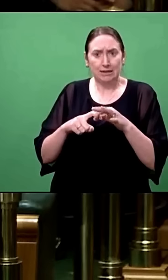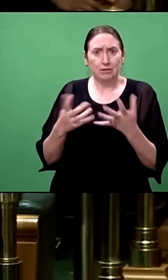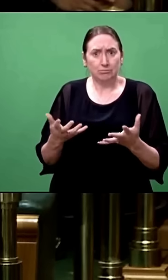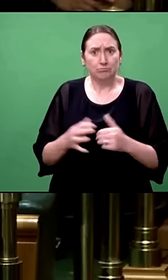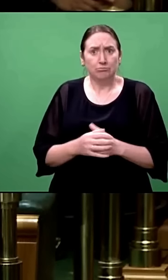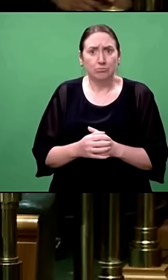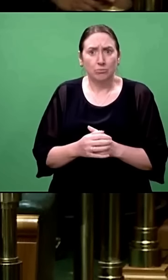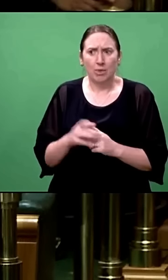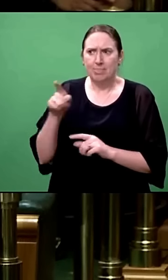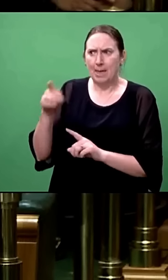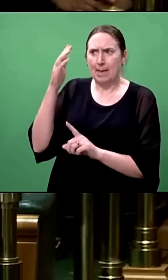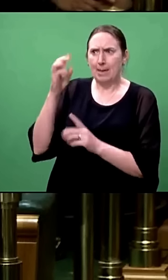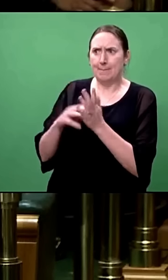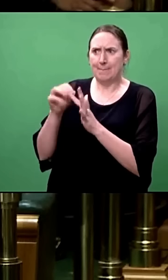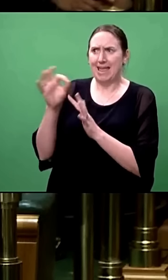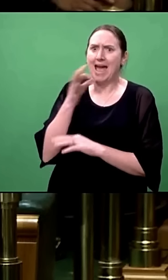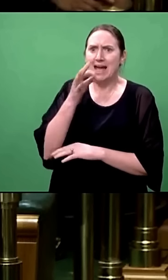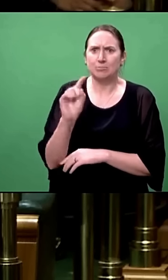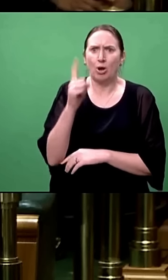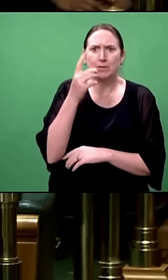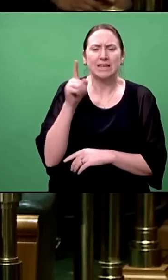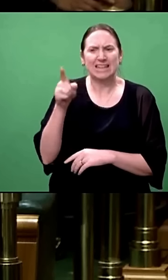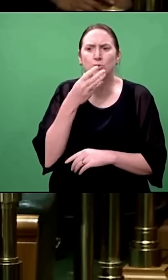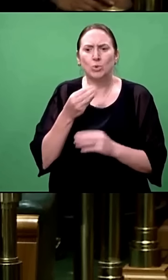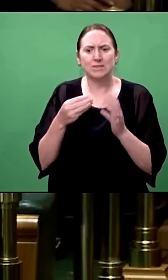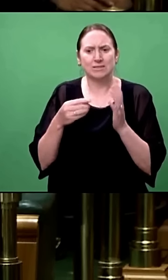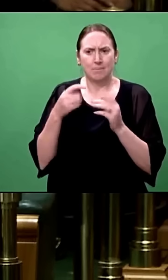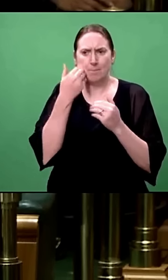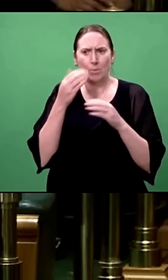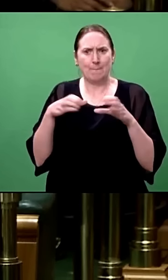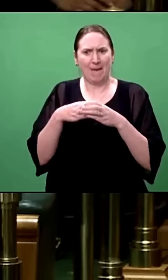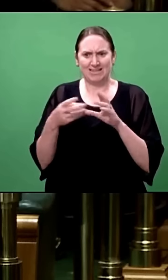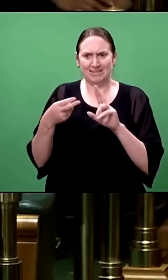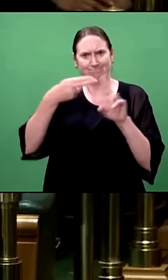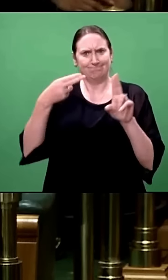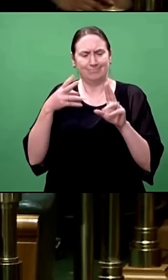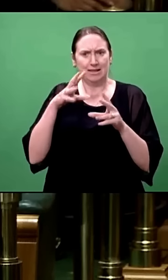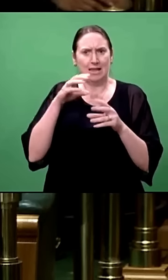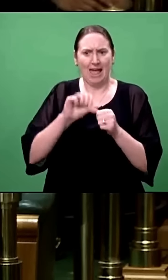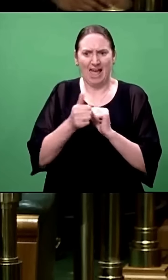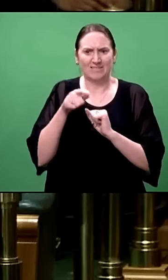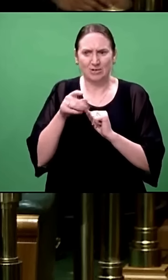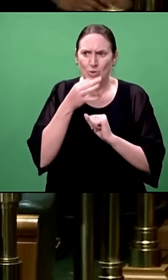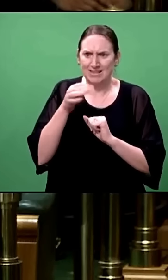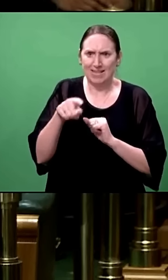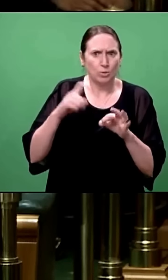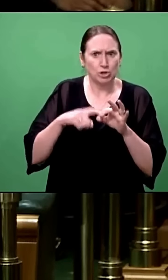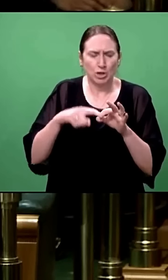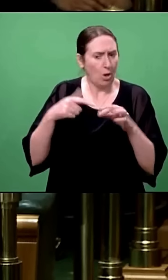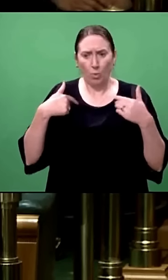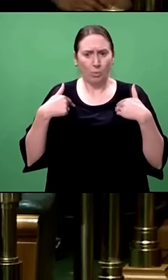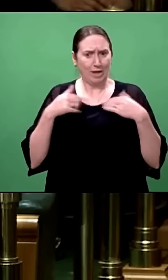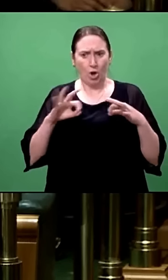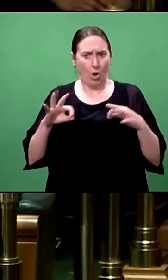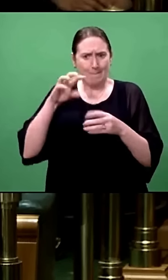When that member asked the Prime Minister a question, he used the Party Māori after the Greens had asked that question. We weren't part of that